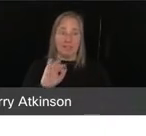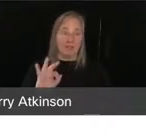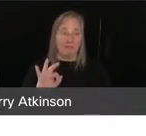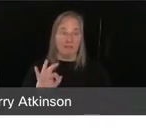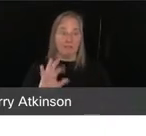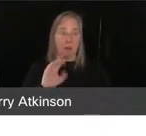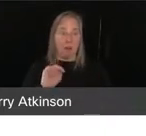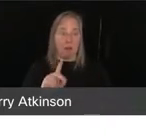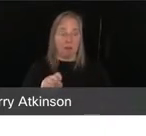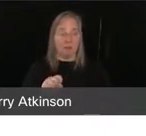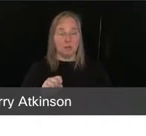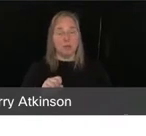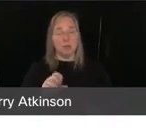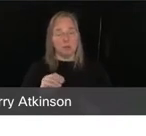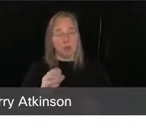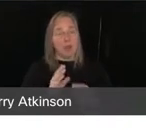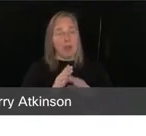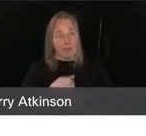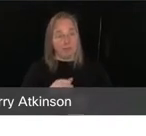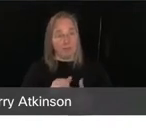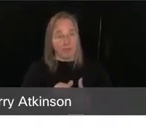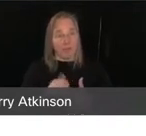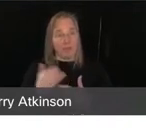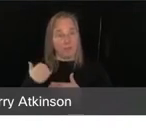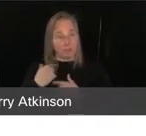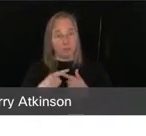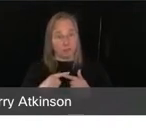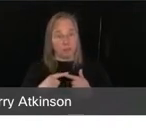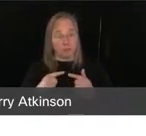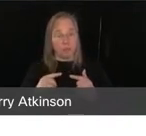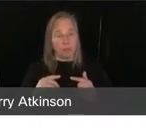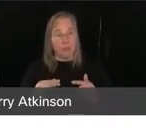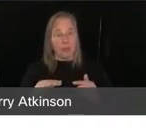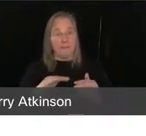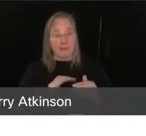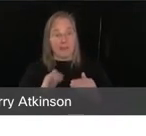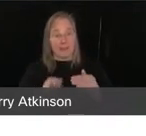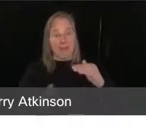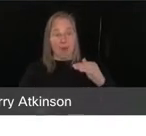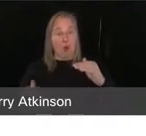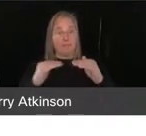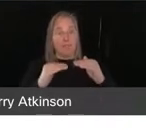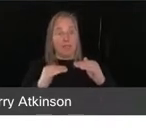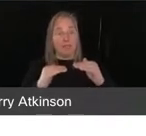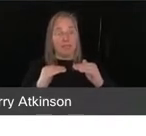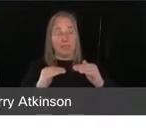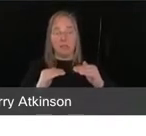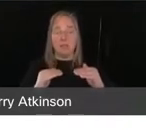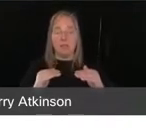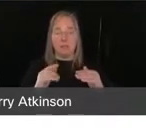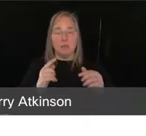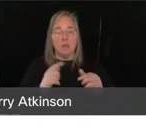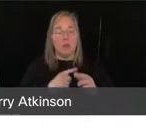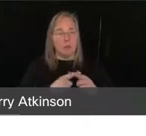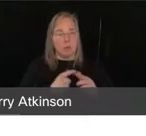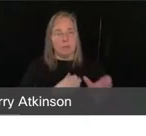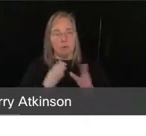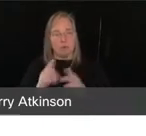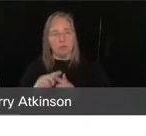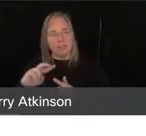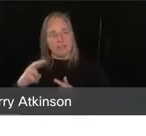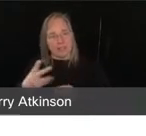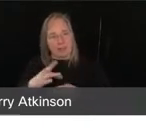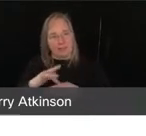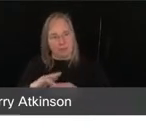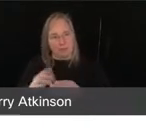So following the obligation to meet that offset, we then move to the second available use of the